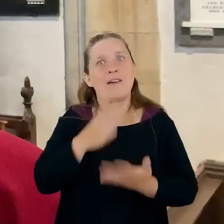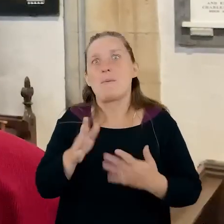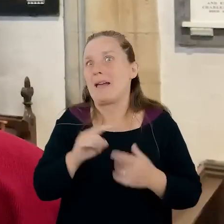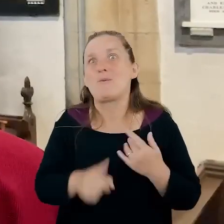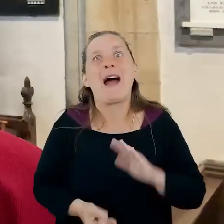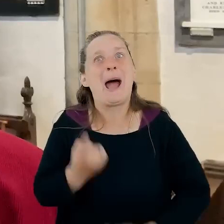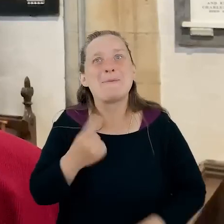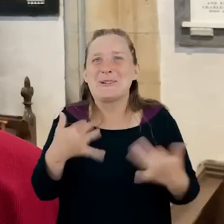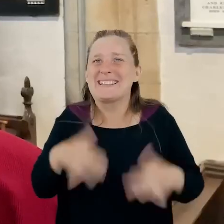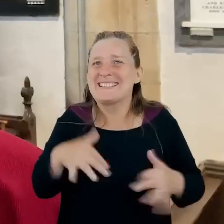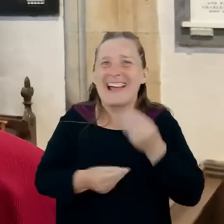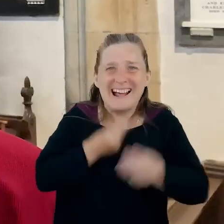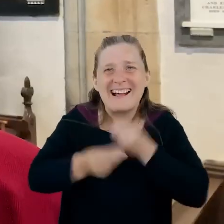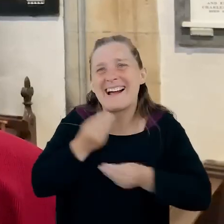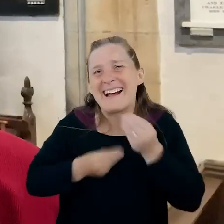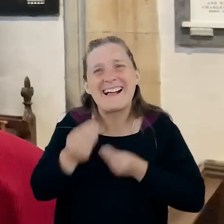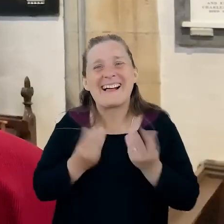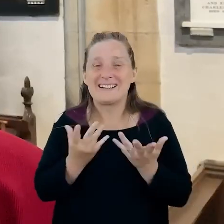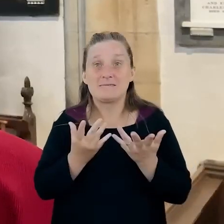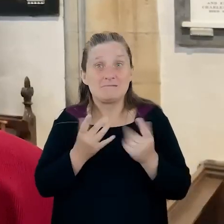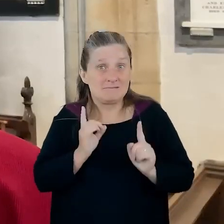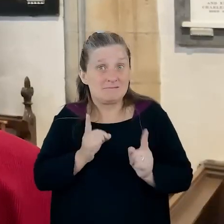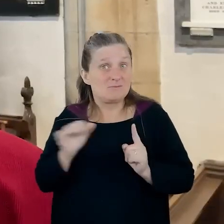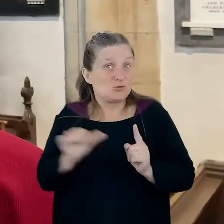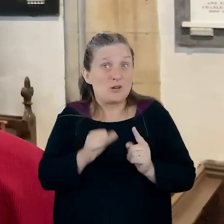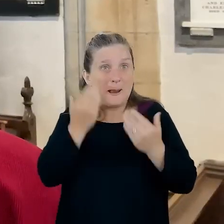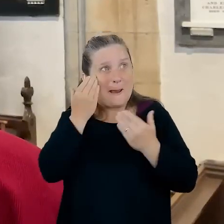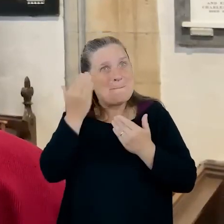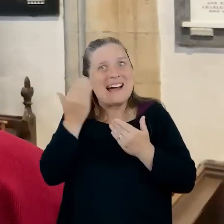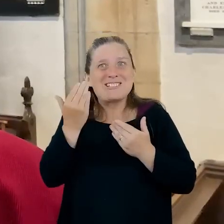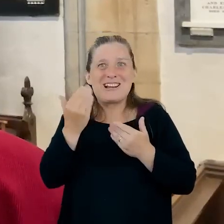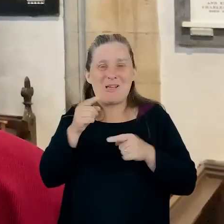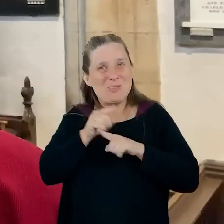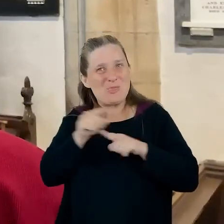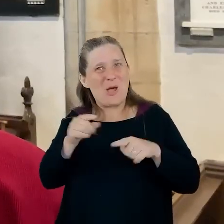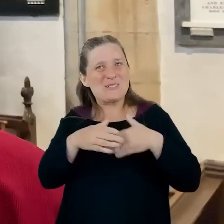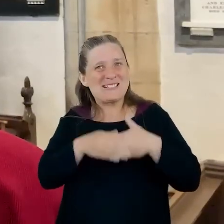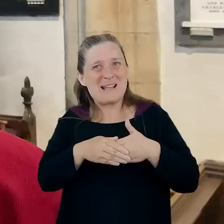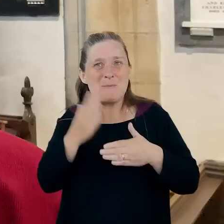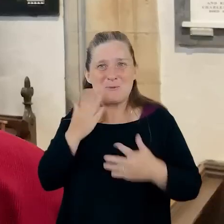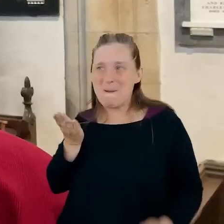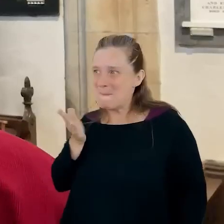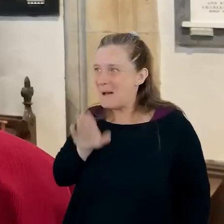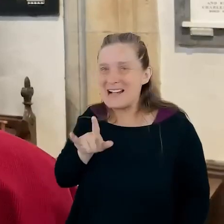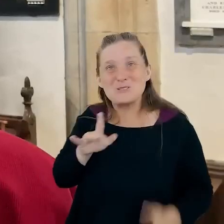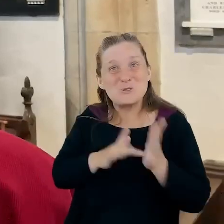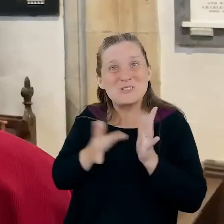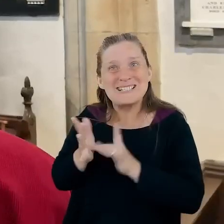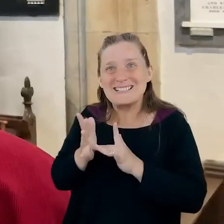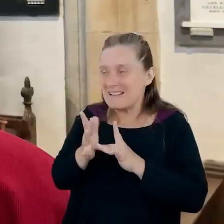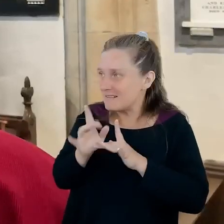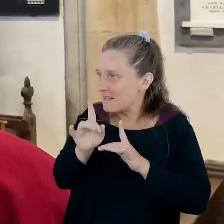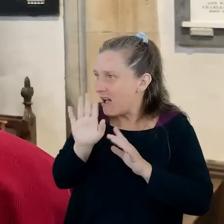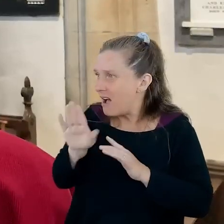happened. I think that's where we're supposed to imagine the disciples being as they come back to